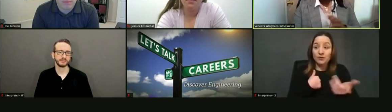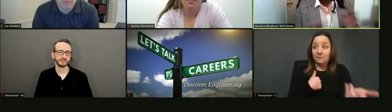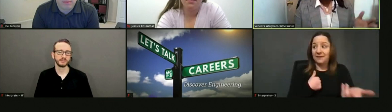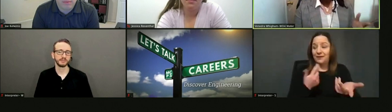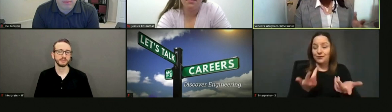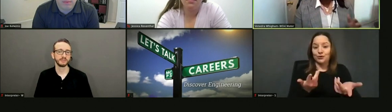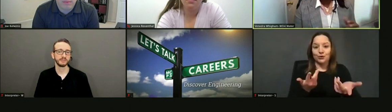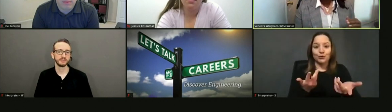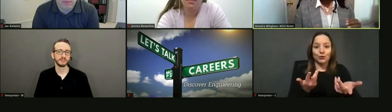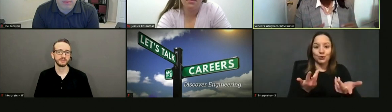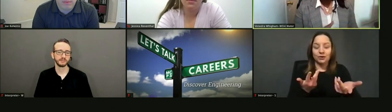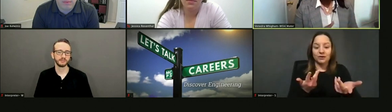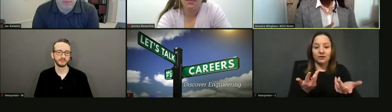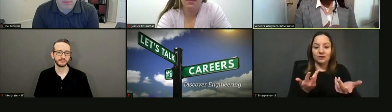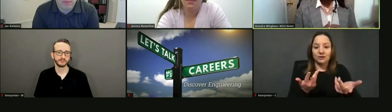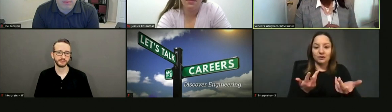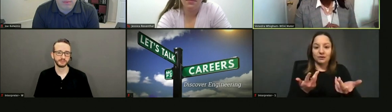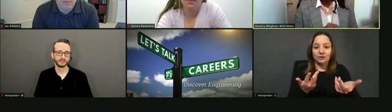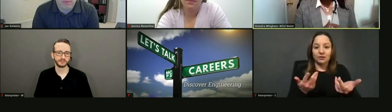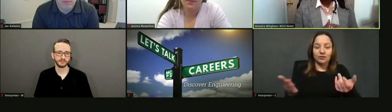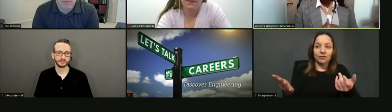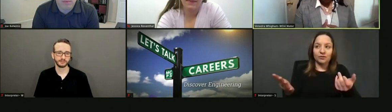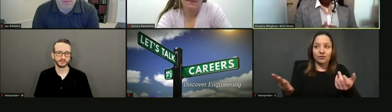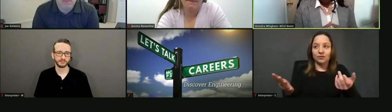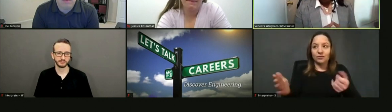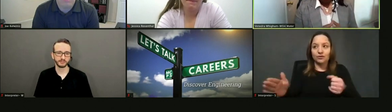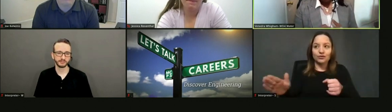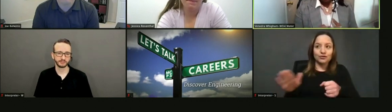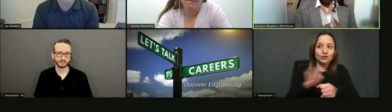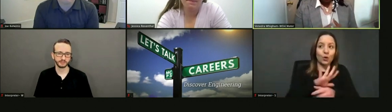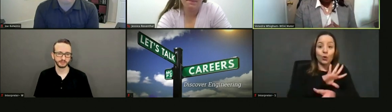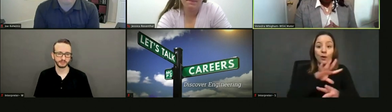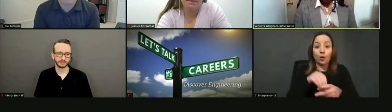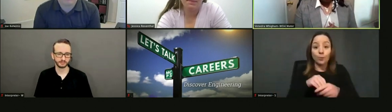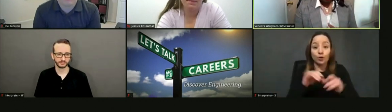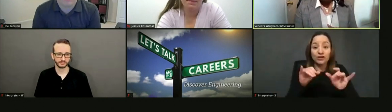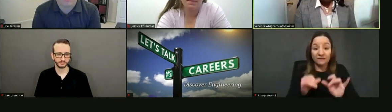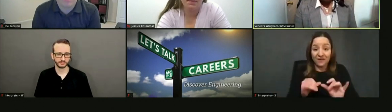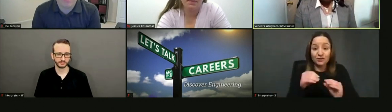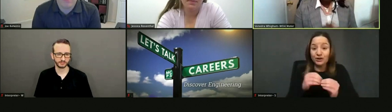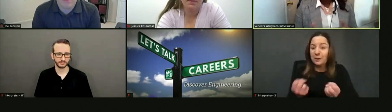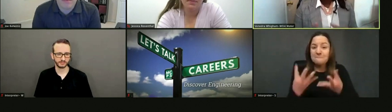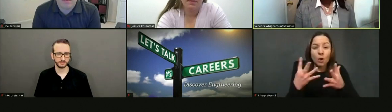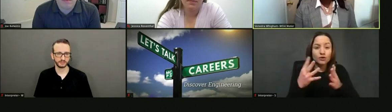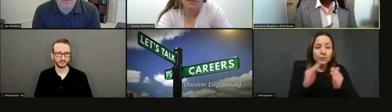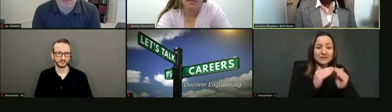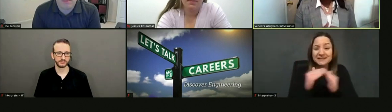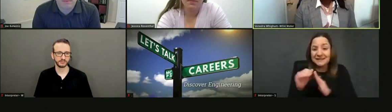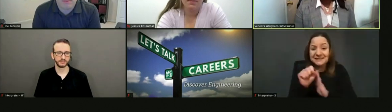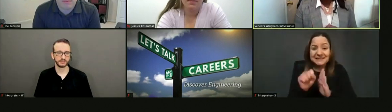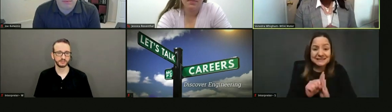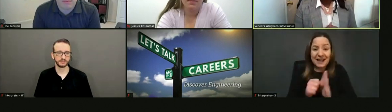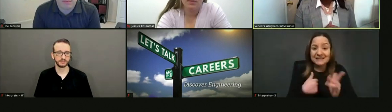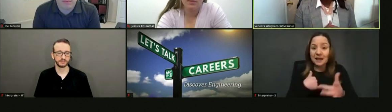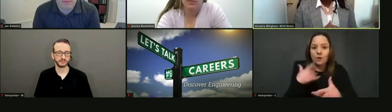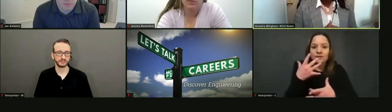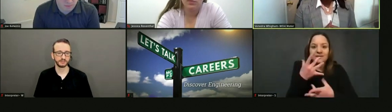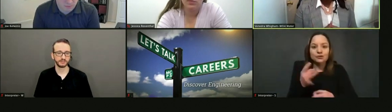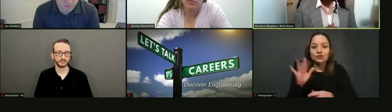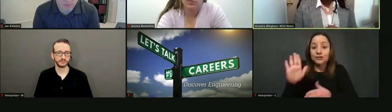the total facet of engineering in multiple cities and multiple states. And so I was just interested in her projects